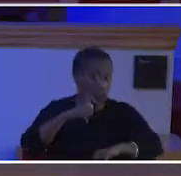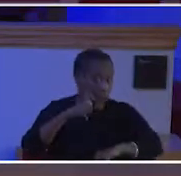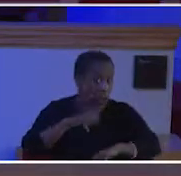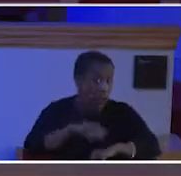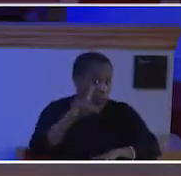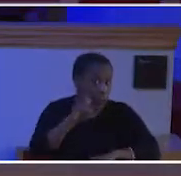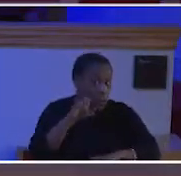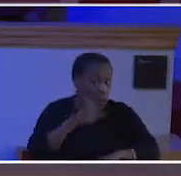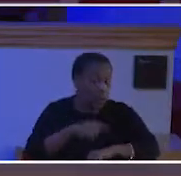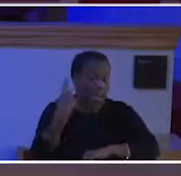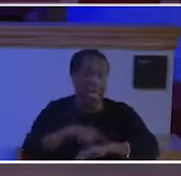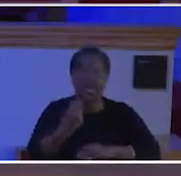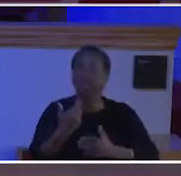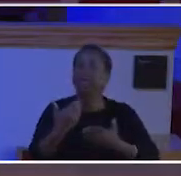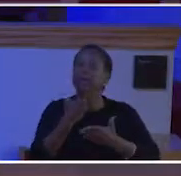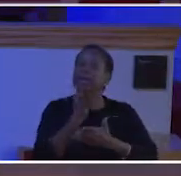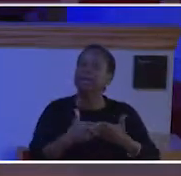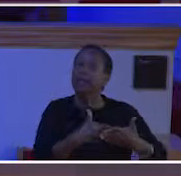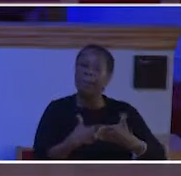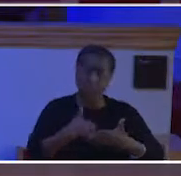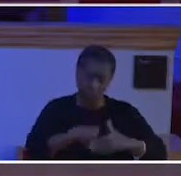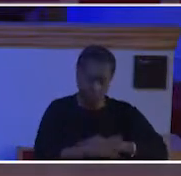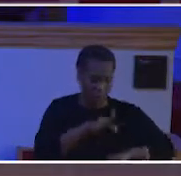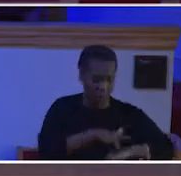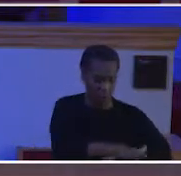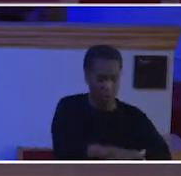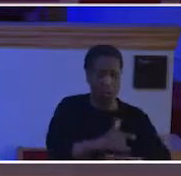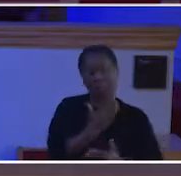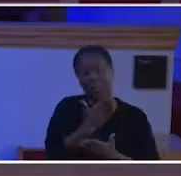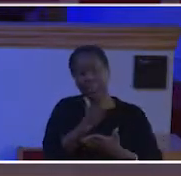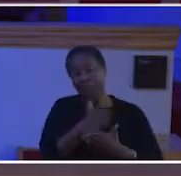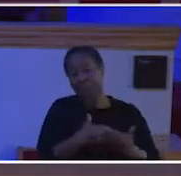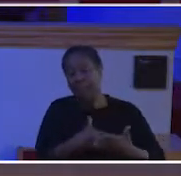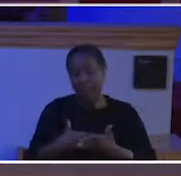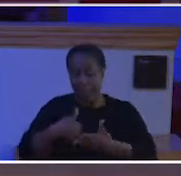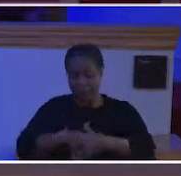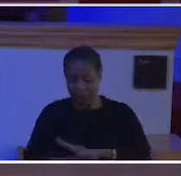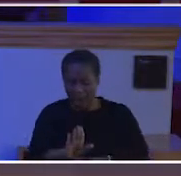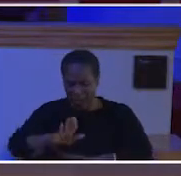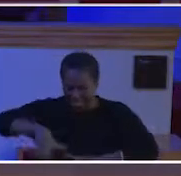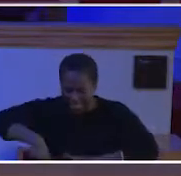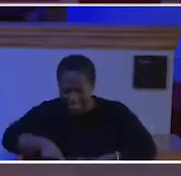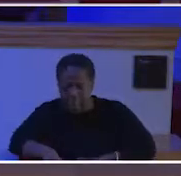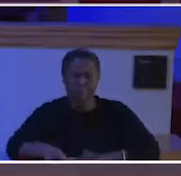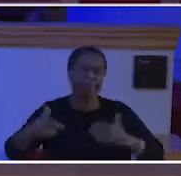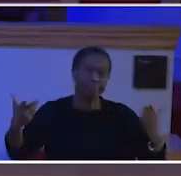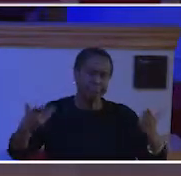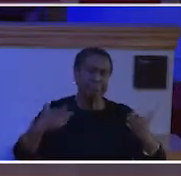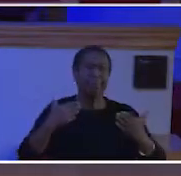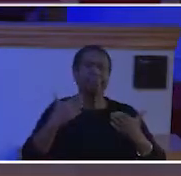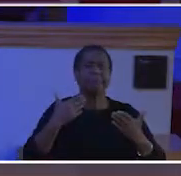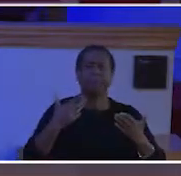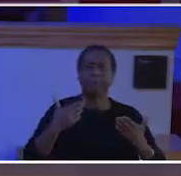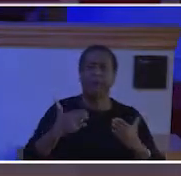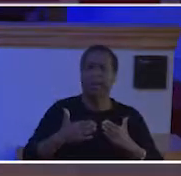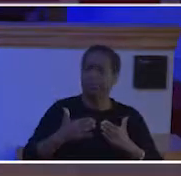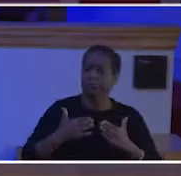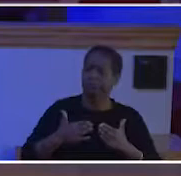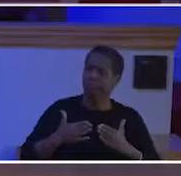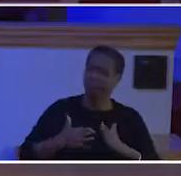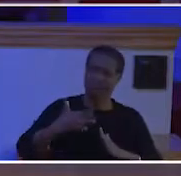Some babies come early, some come late, but seldom do they come when they